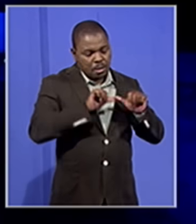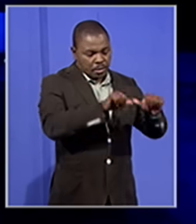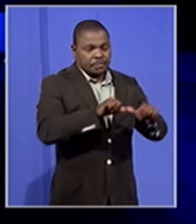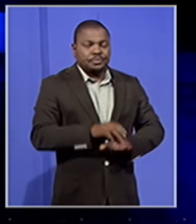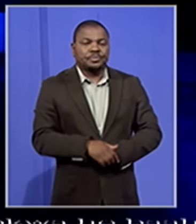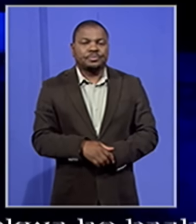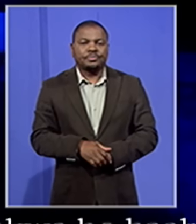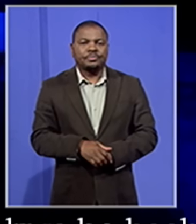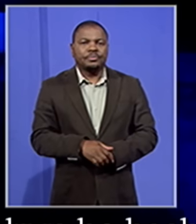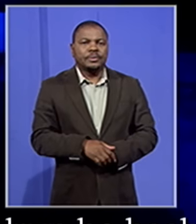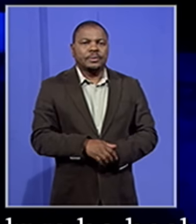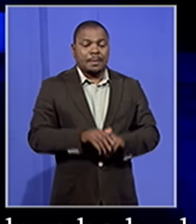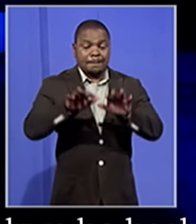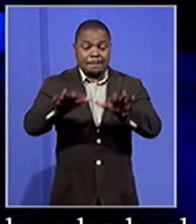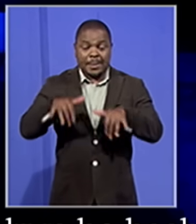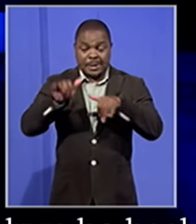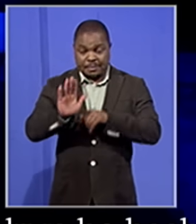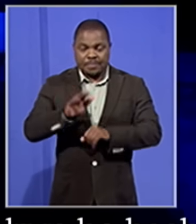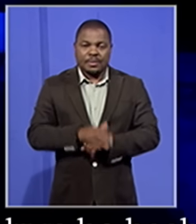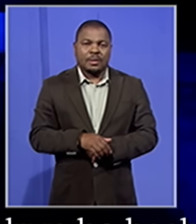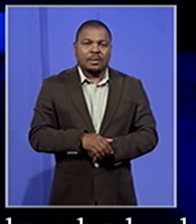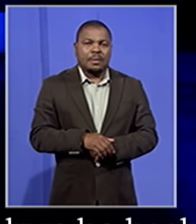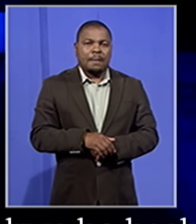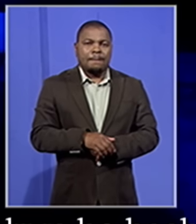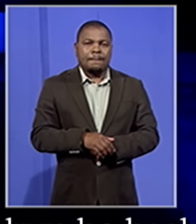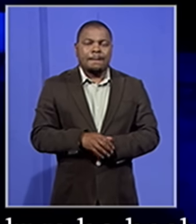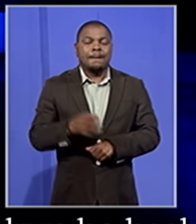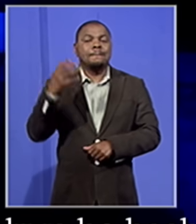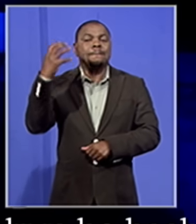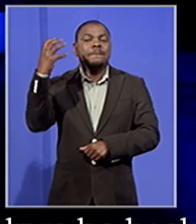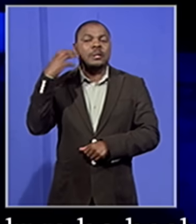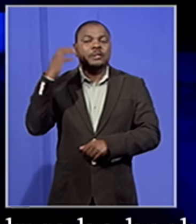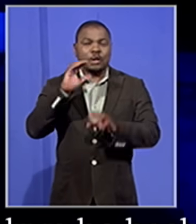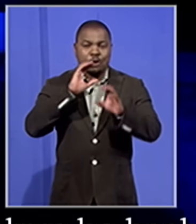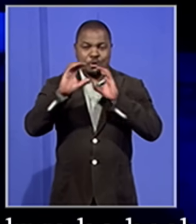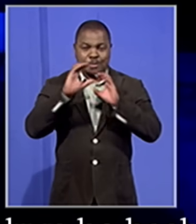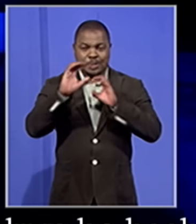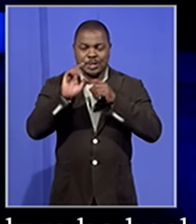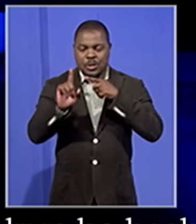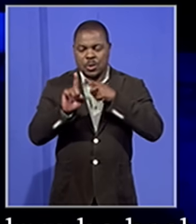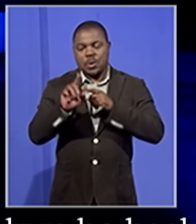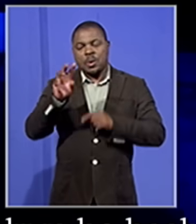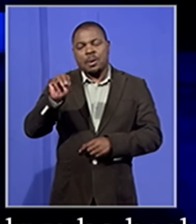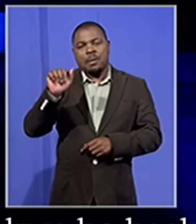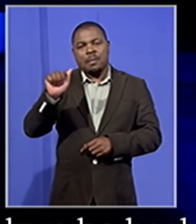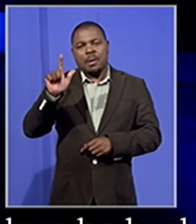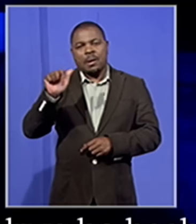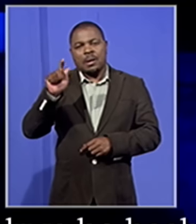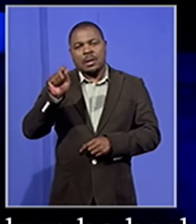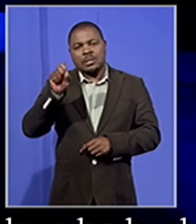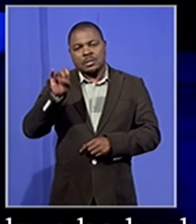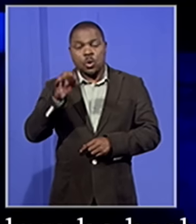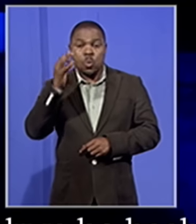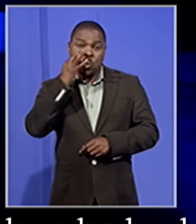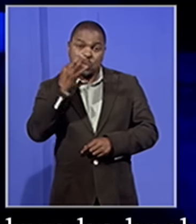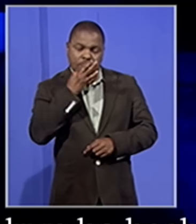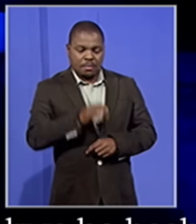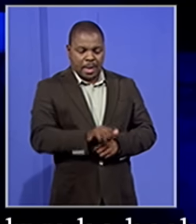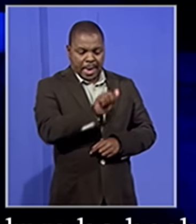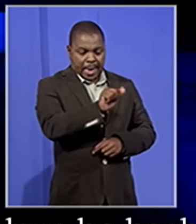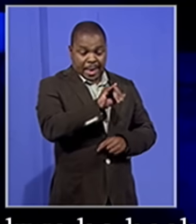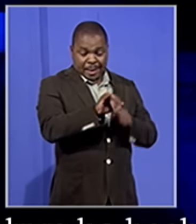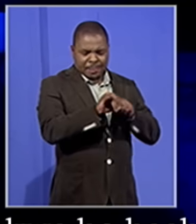Mui ha re fetela parlamenteng re fumana hore le tona la dikgokahanyo le technology Solly Malatsi le re AI e ka sebediswa ka tsela e